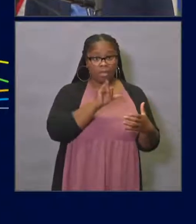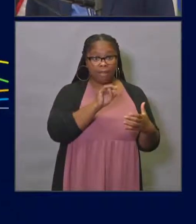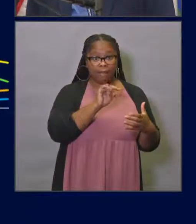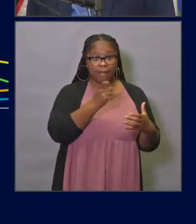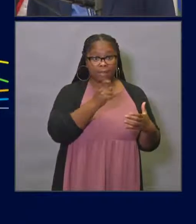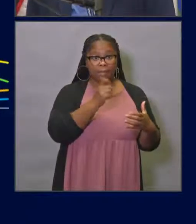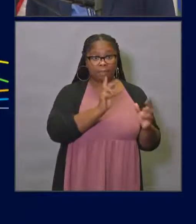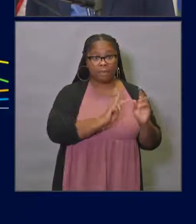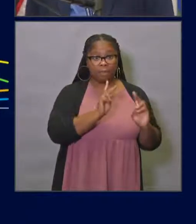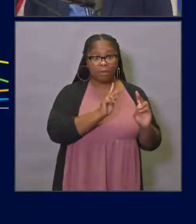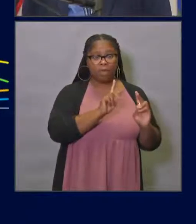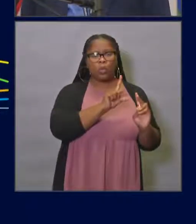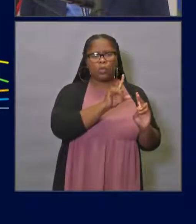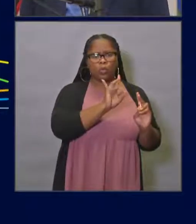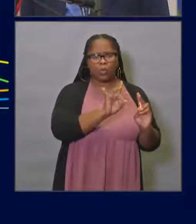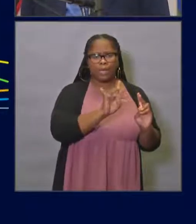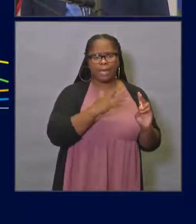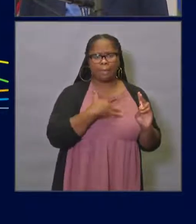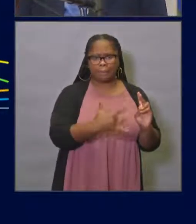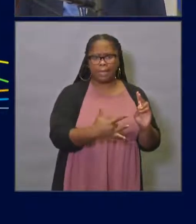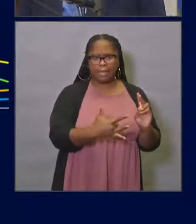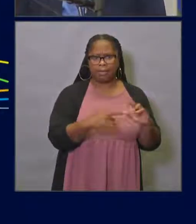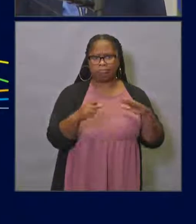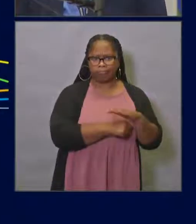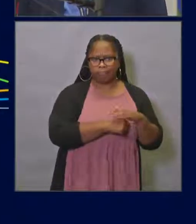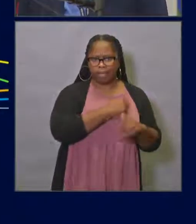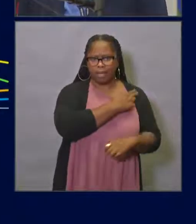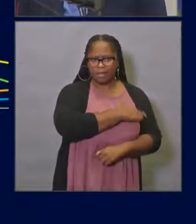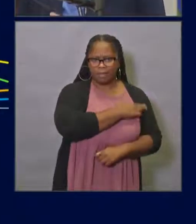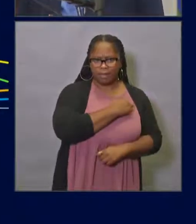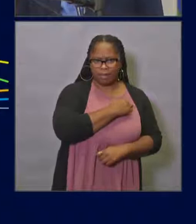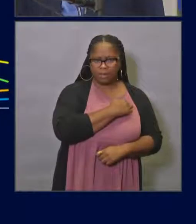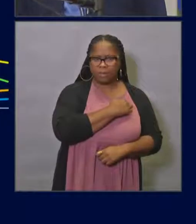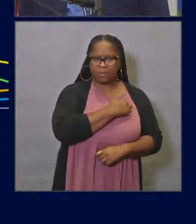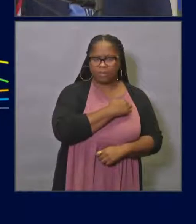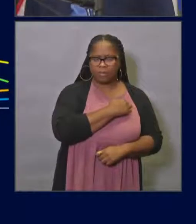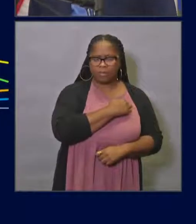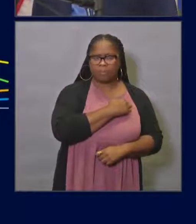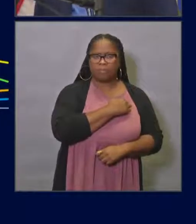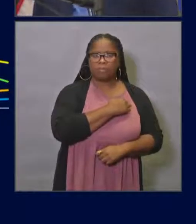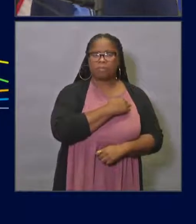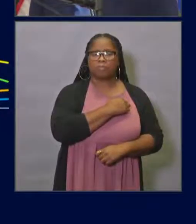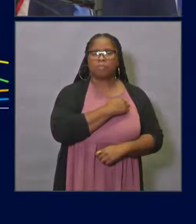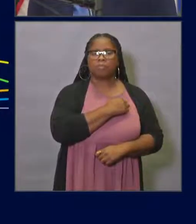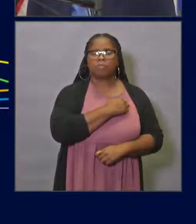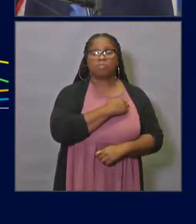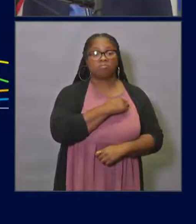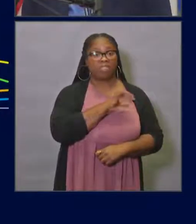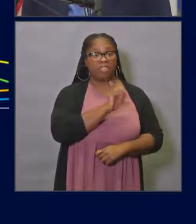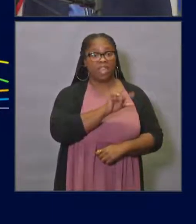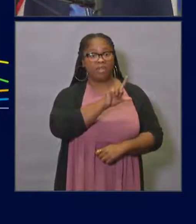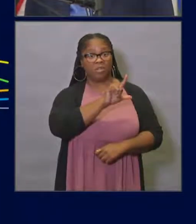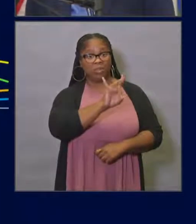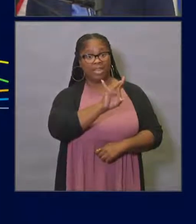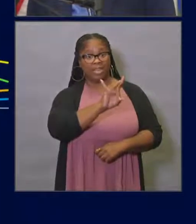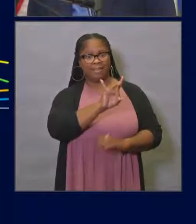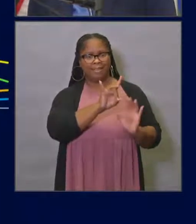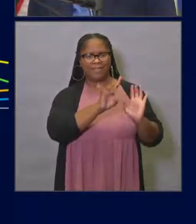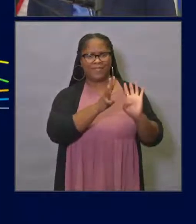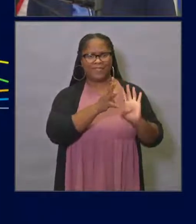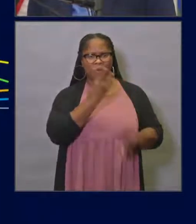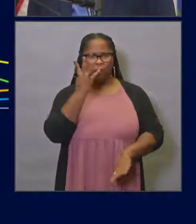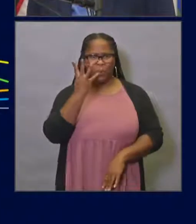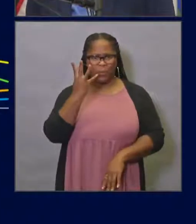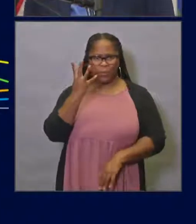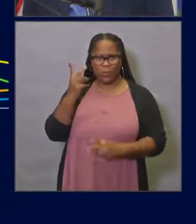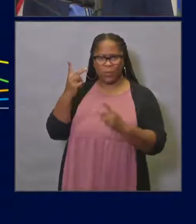28 cases per 10,000 people, per 100,000 people. and that's 4 times greater than the rate for